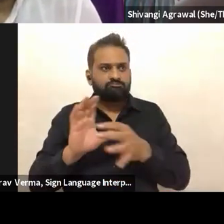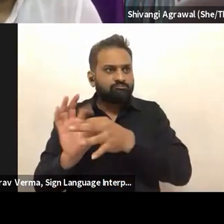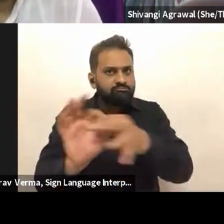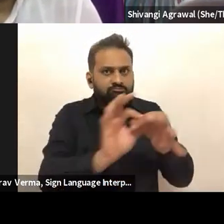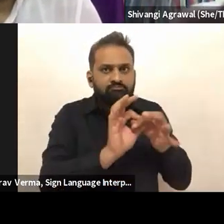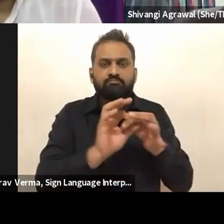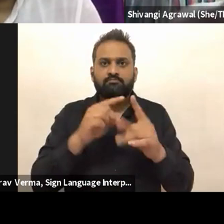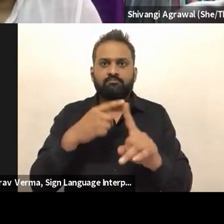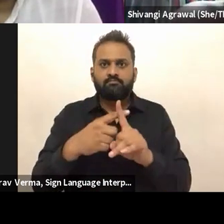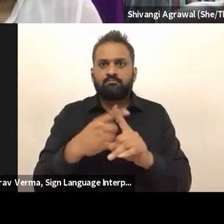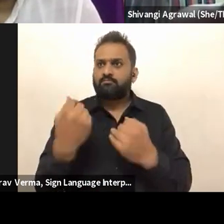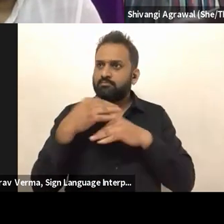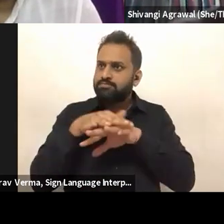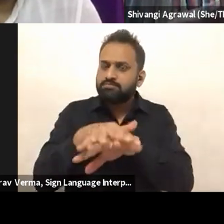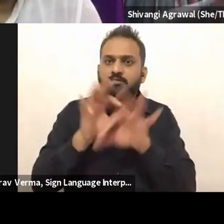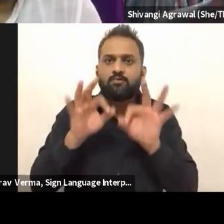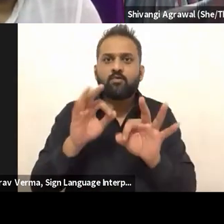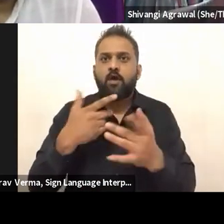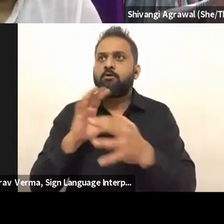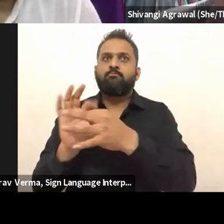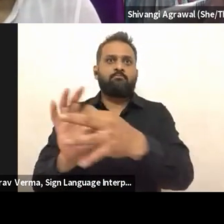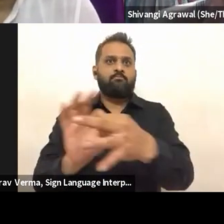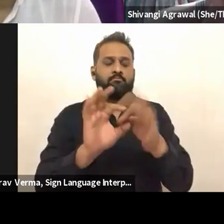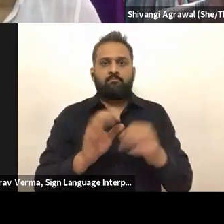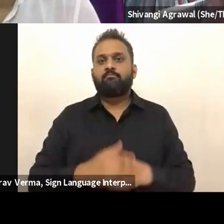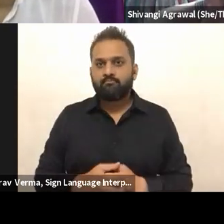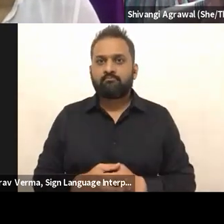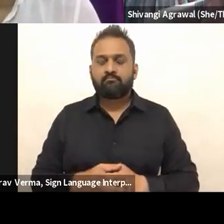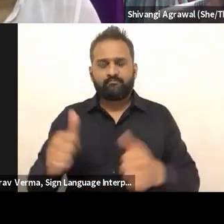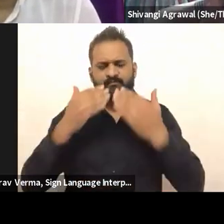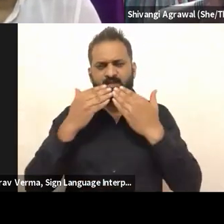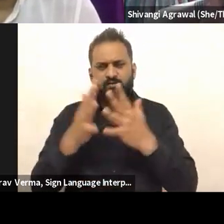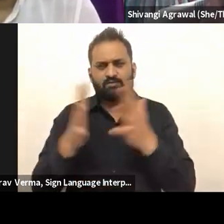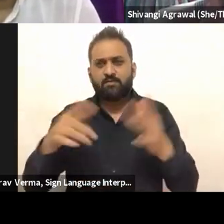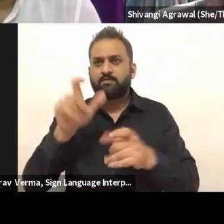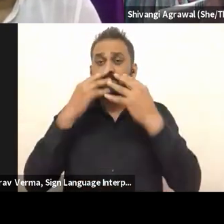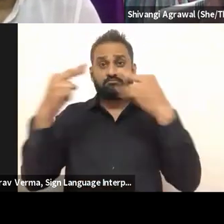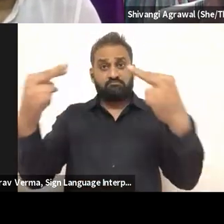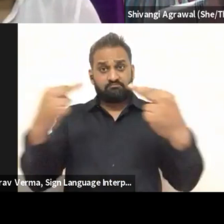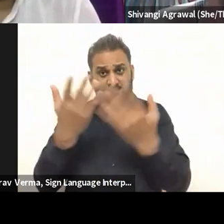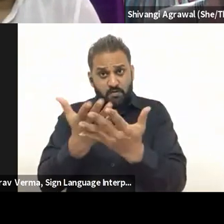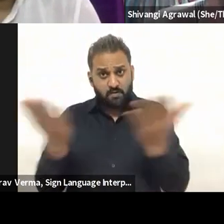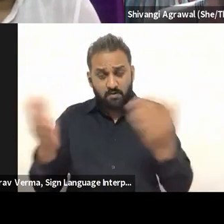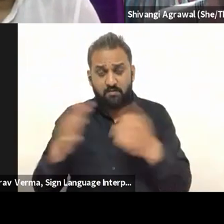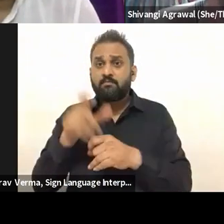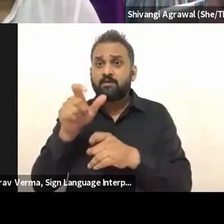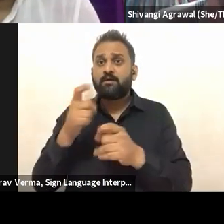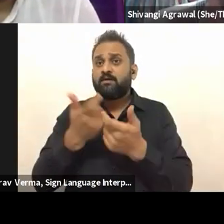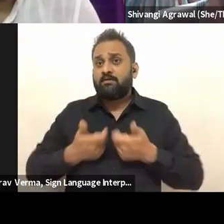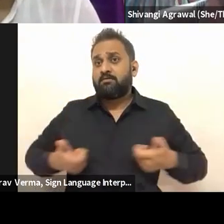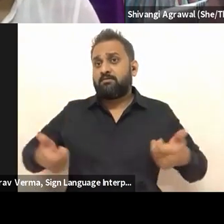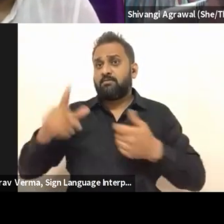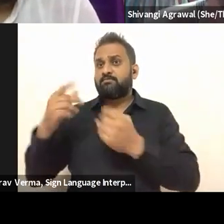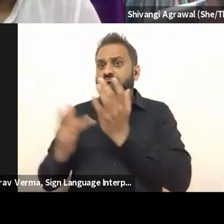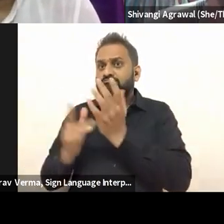more inclusive for each other. Once again, thank you to our audience. Thank you to the people on the back end who supported